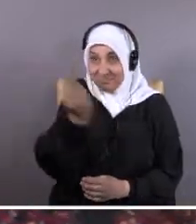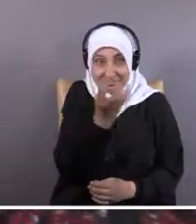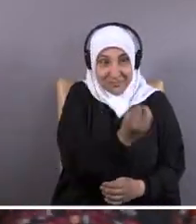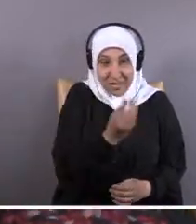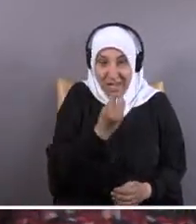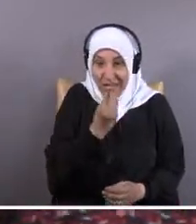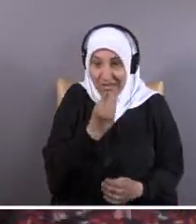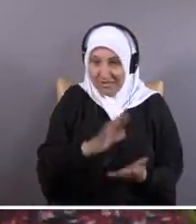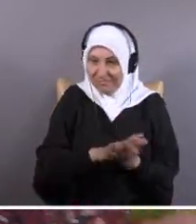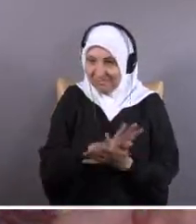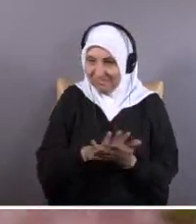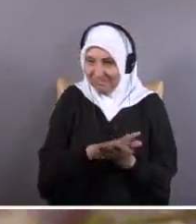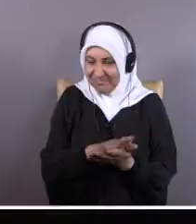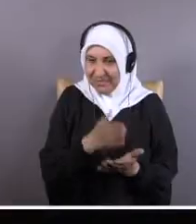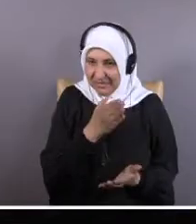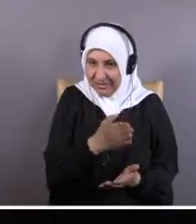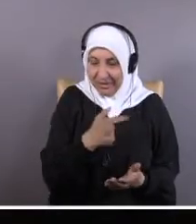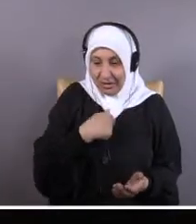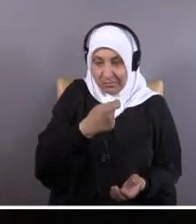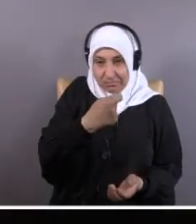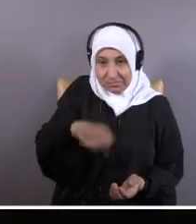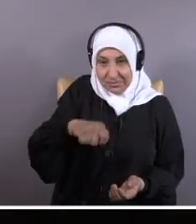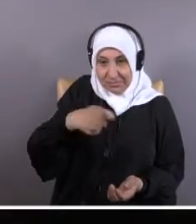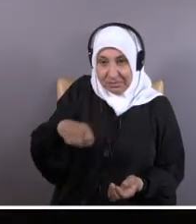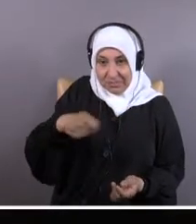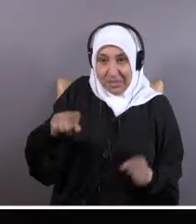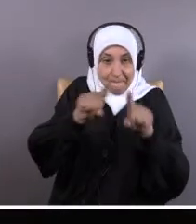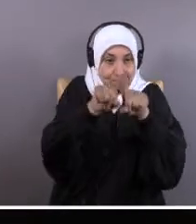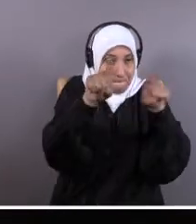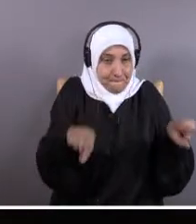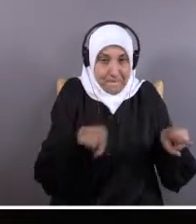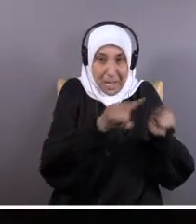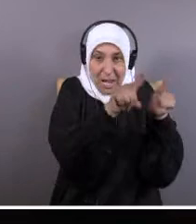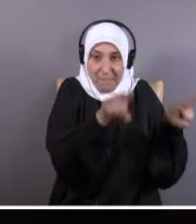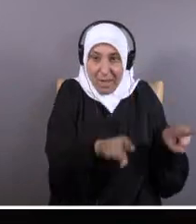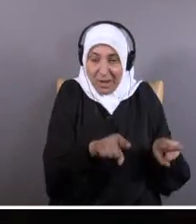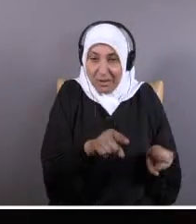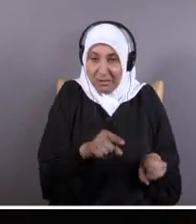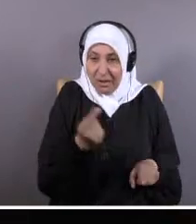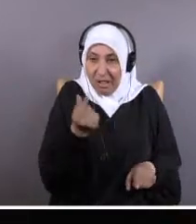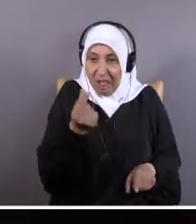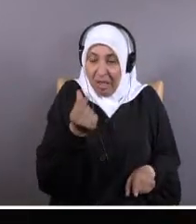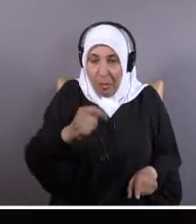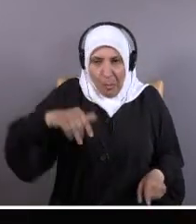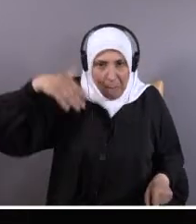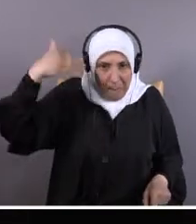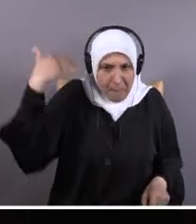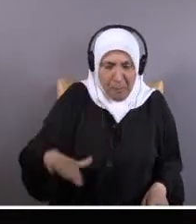that we buy in the stores, is expensive.